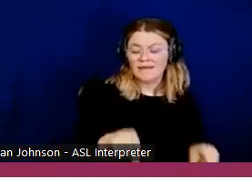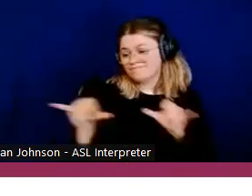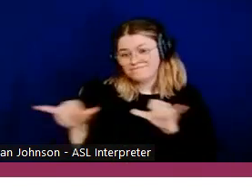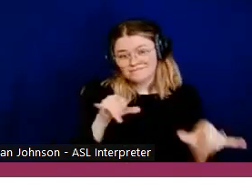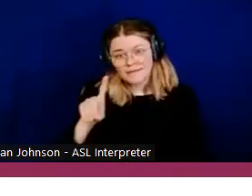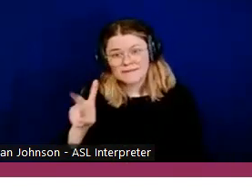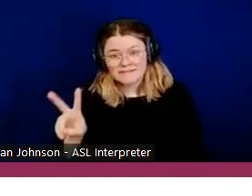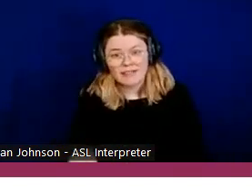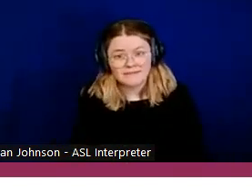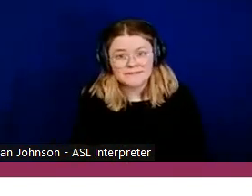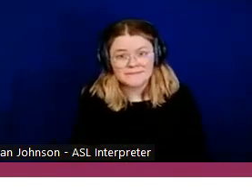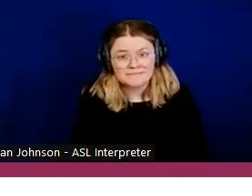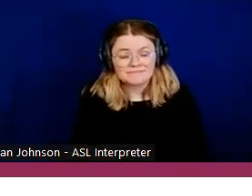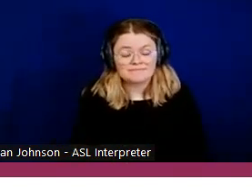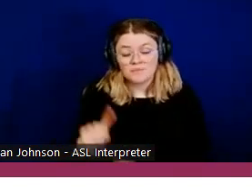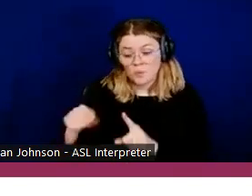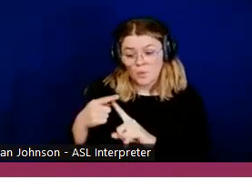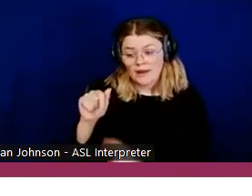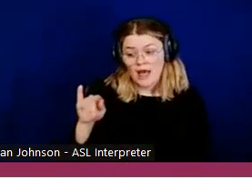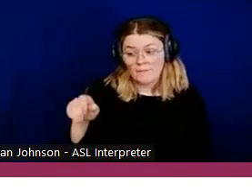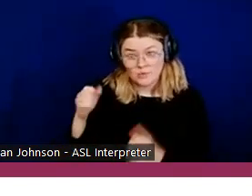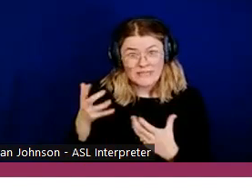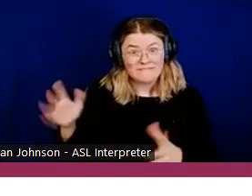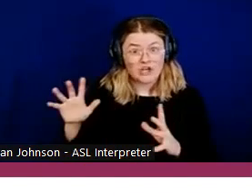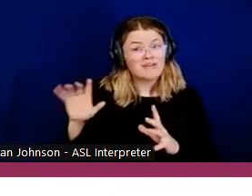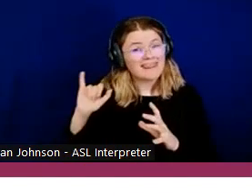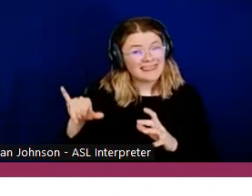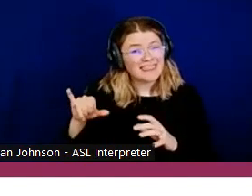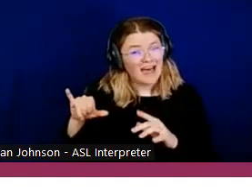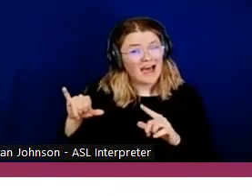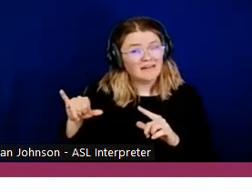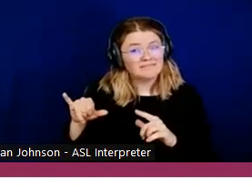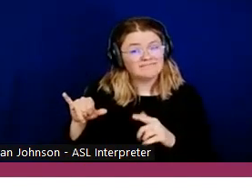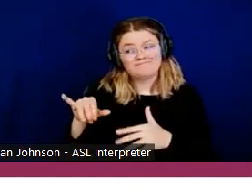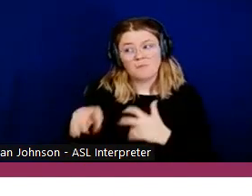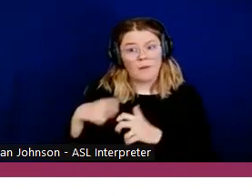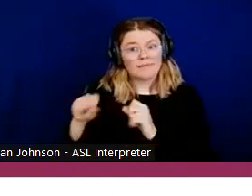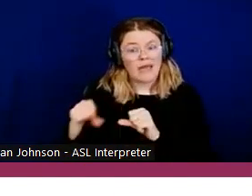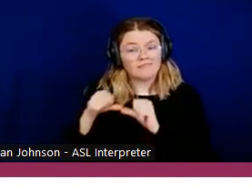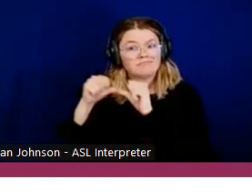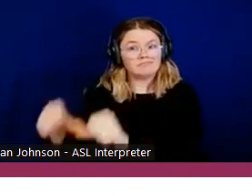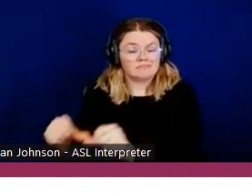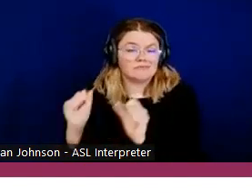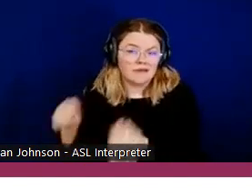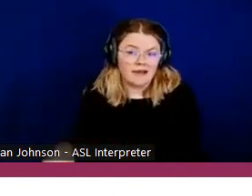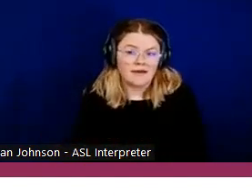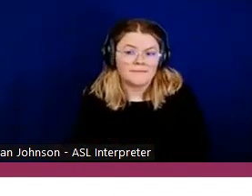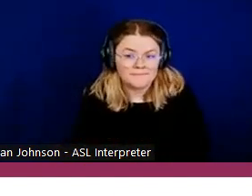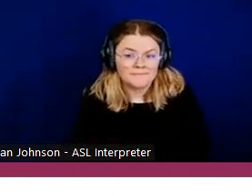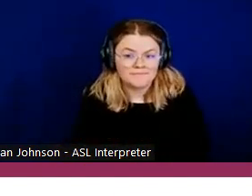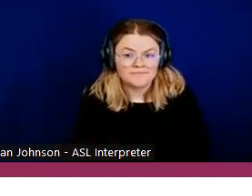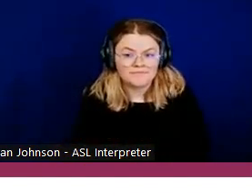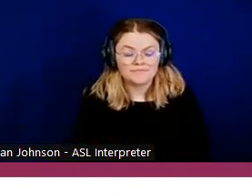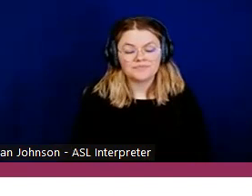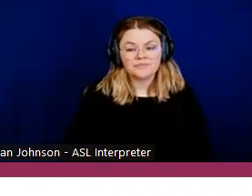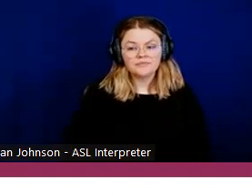the abuse, the person has stopped abusing them. We've touched up prior on the fact that